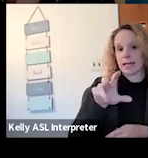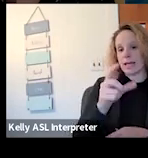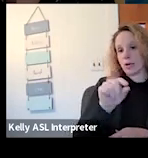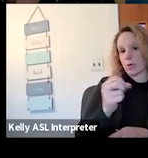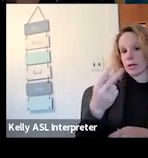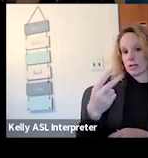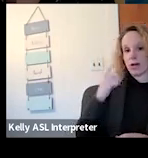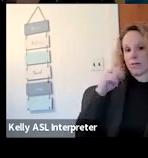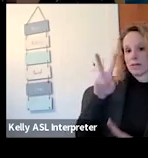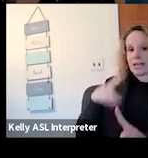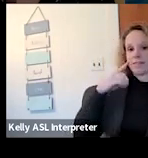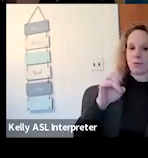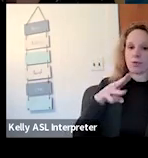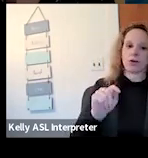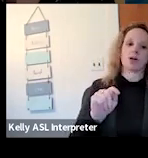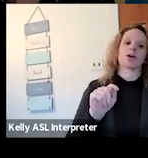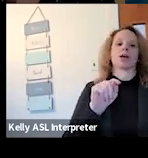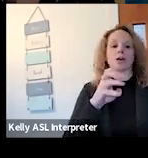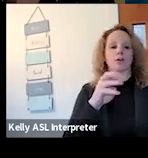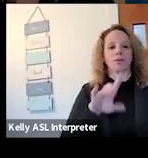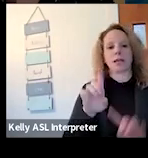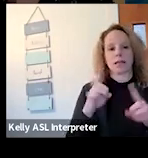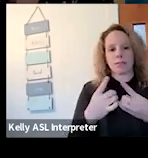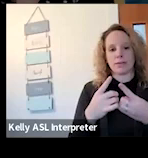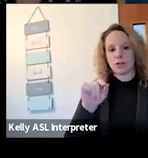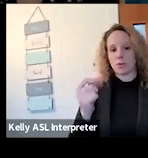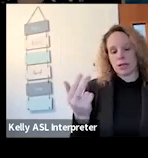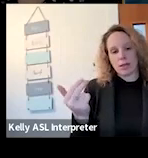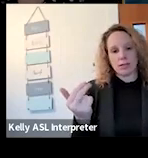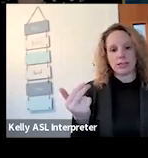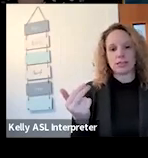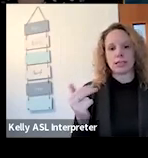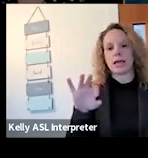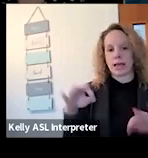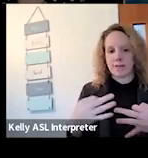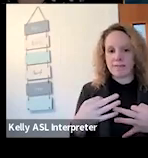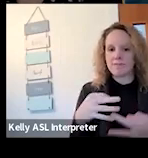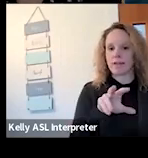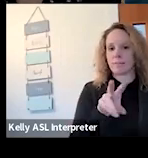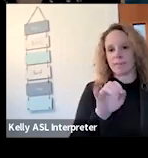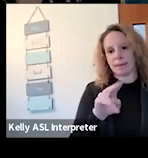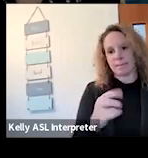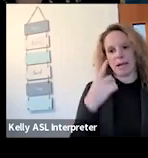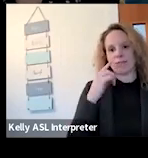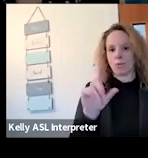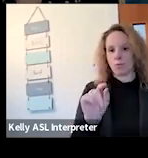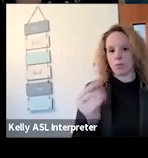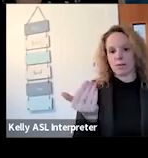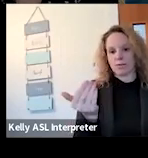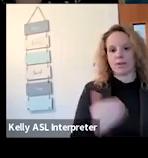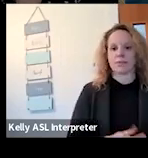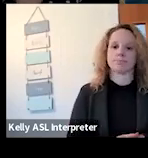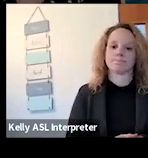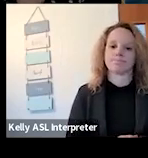assigned to the Circuit Criminal Division in 2013 and the Circuit Family Bench in 2015.